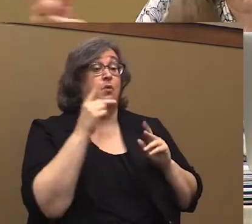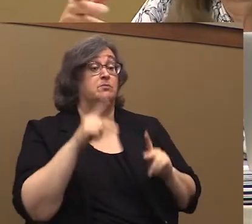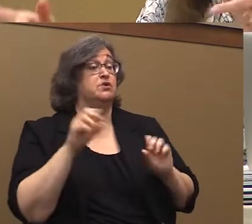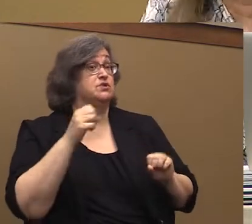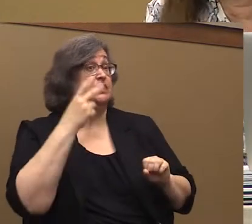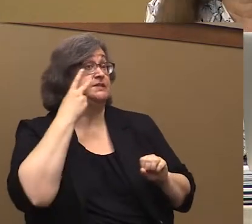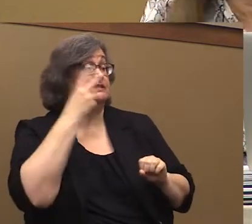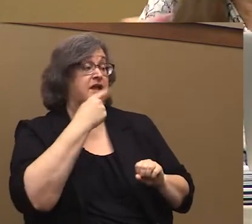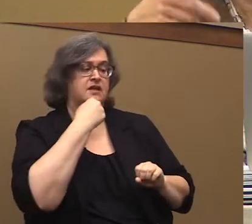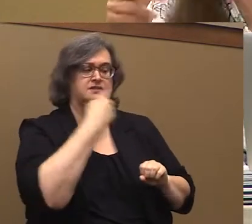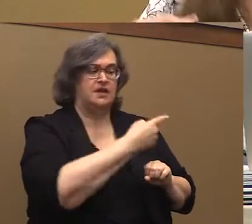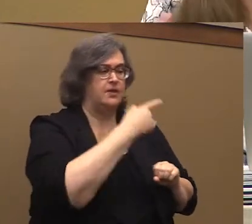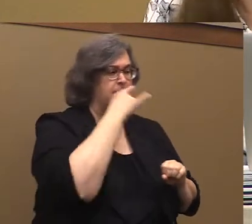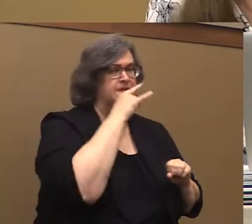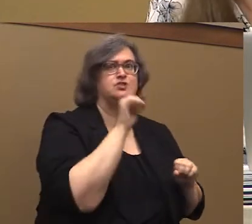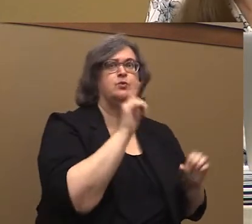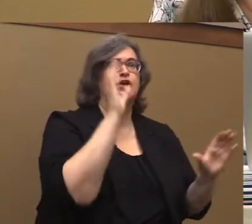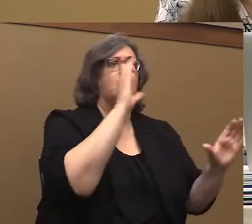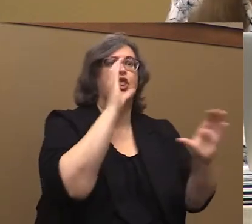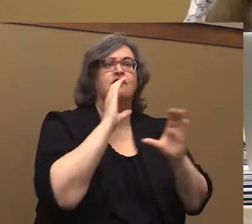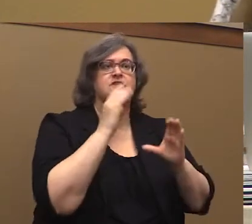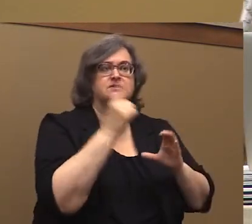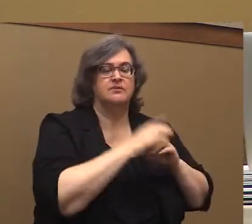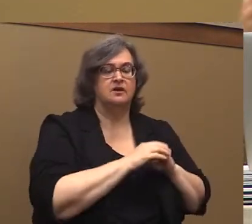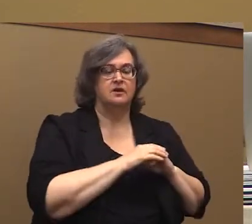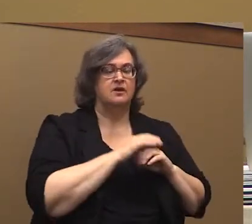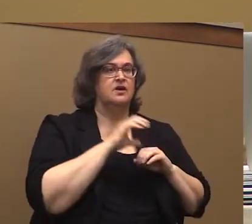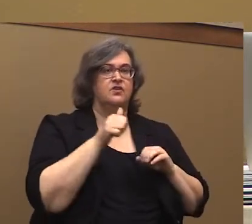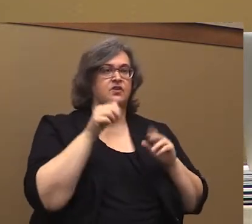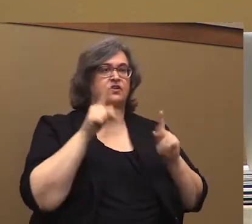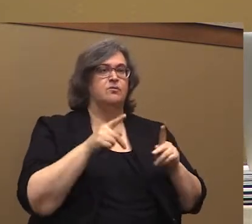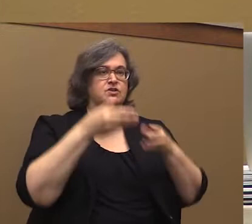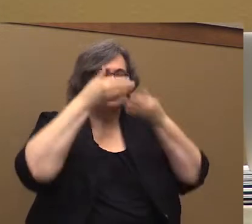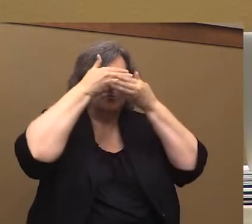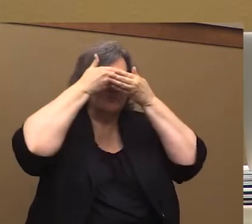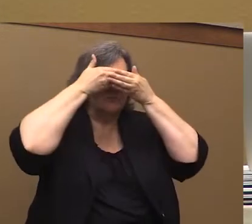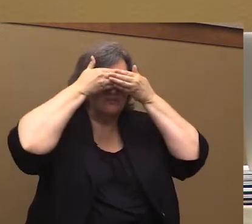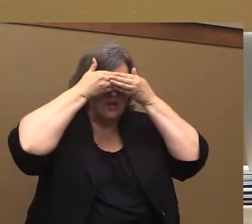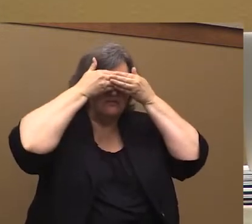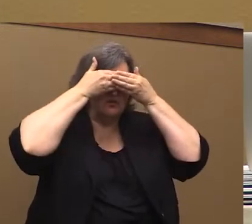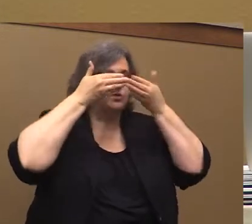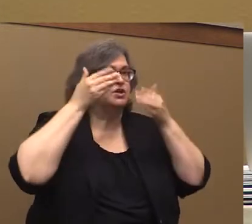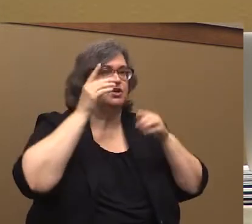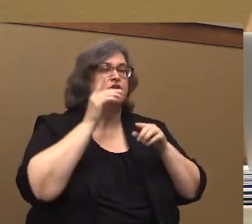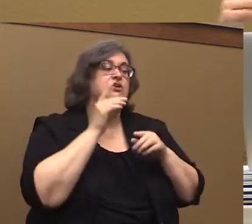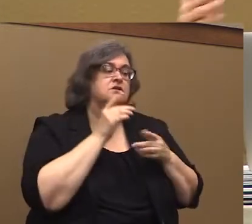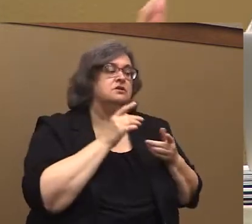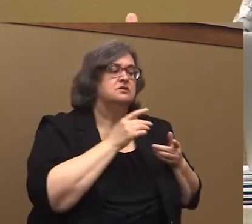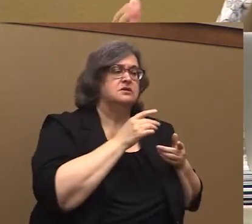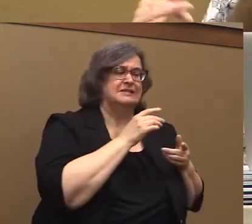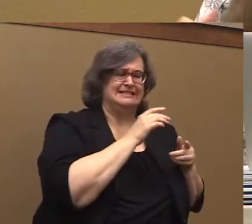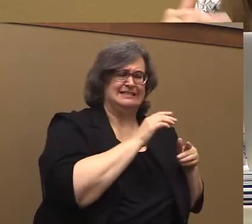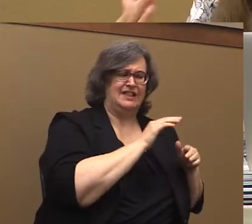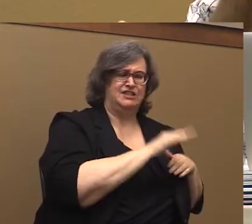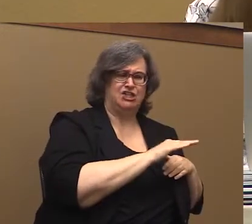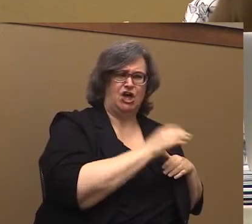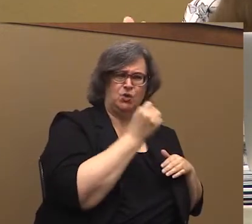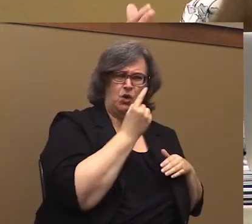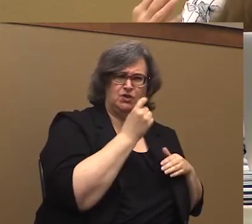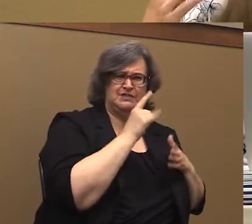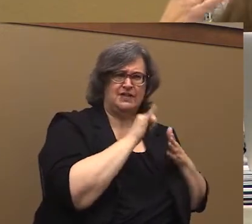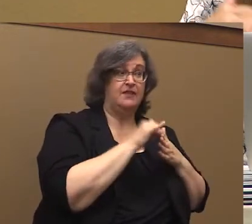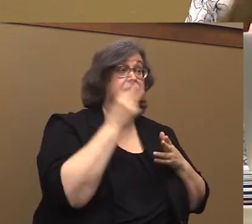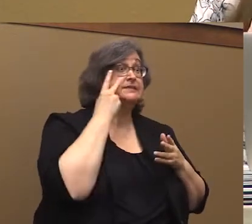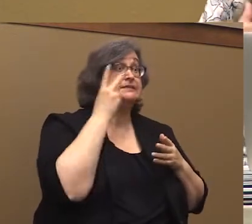could see and tell them where to look, and the other person was blindfolded. And did the child